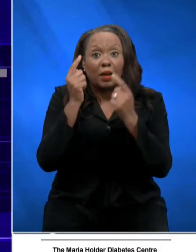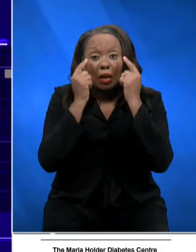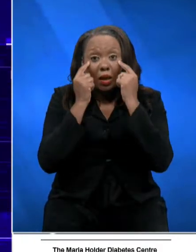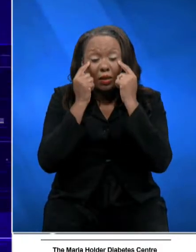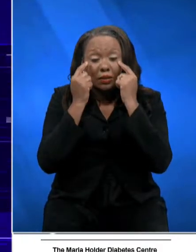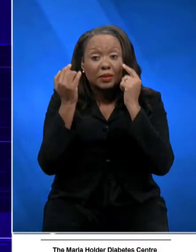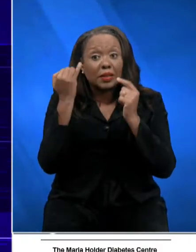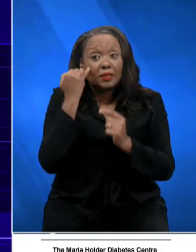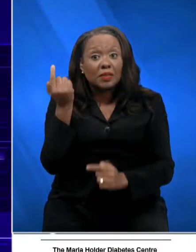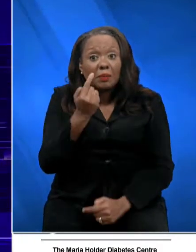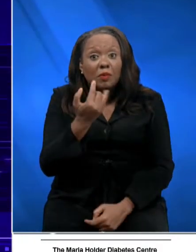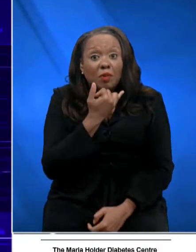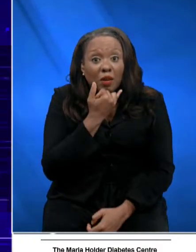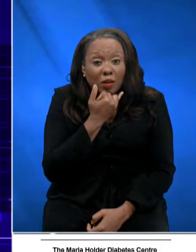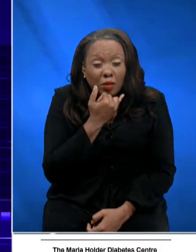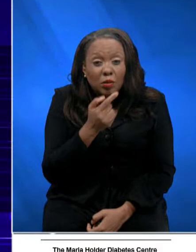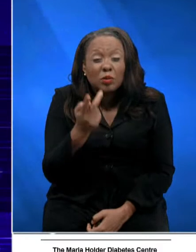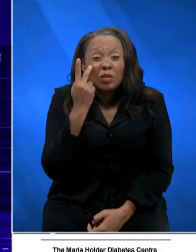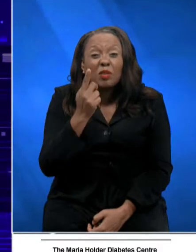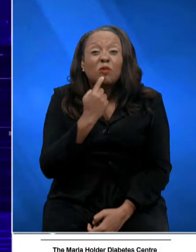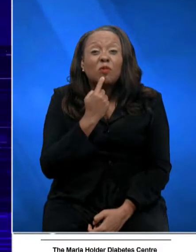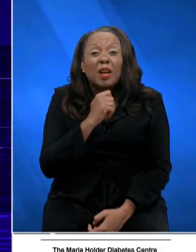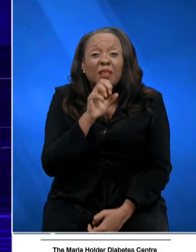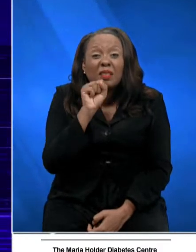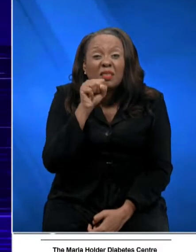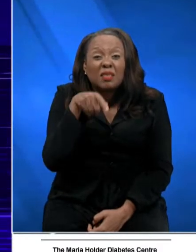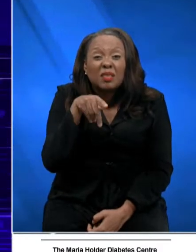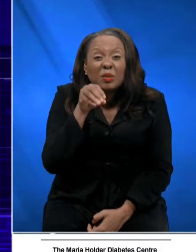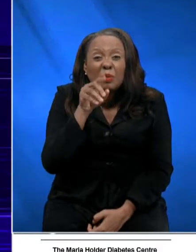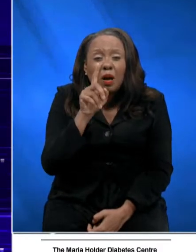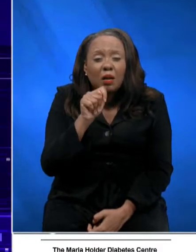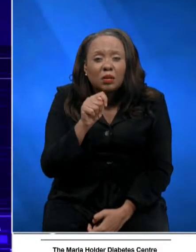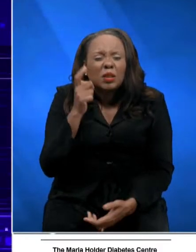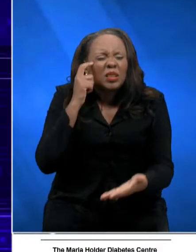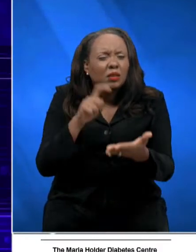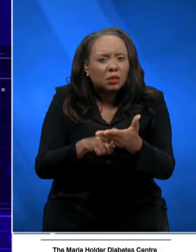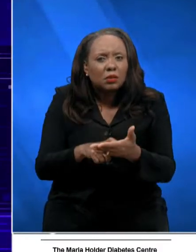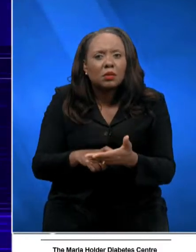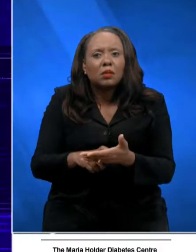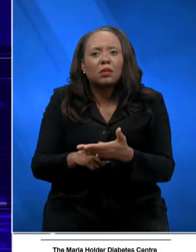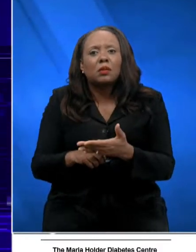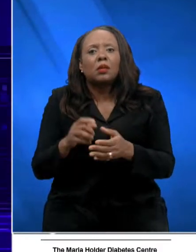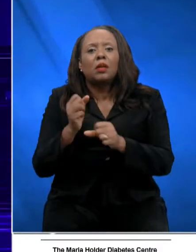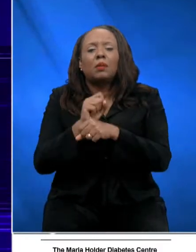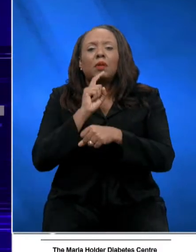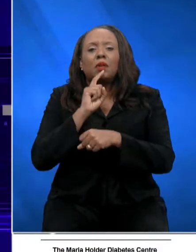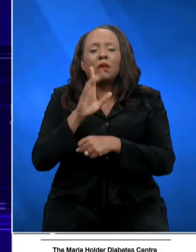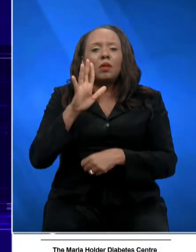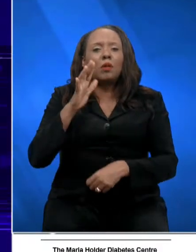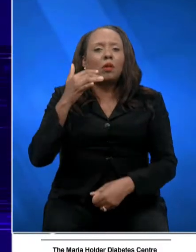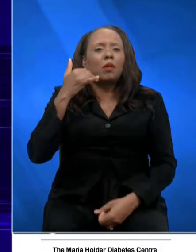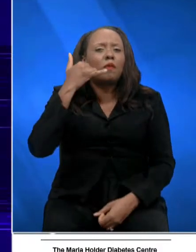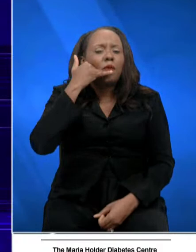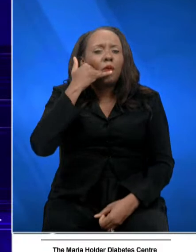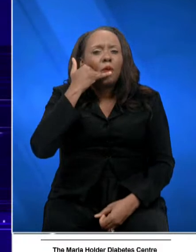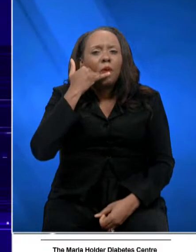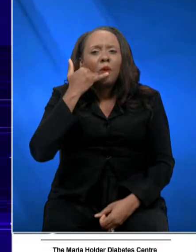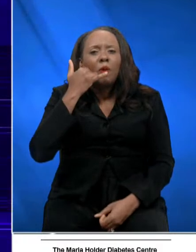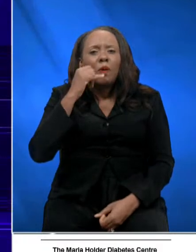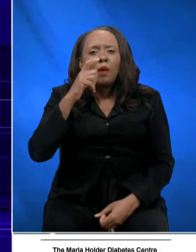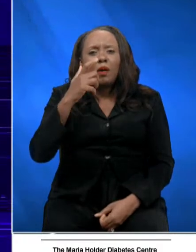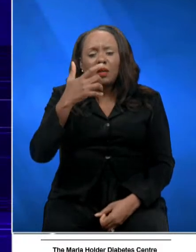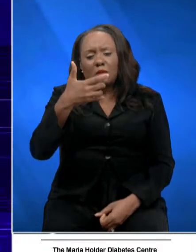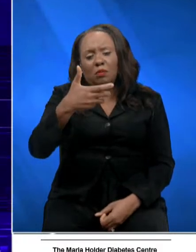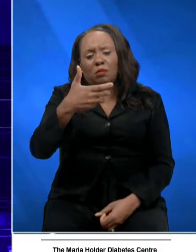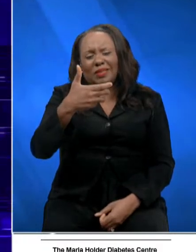wrong, if you're looking and you're seeing a right spot in your eye, find out what it is. Be careful of the glare from the cell phones and the laptops and the